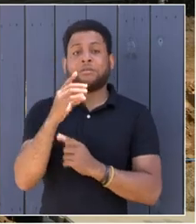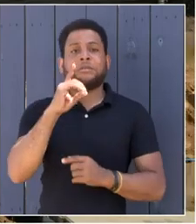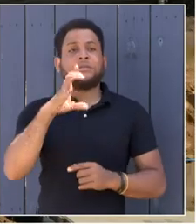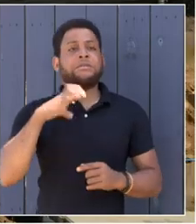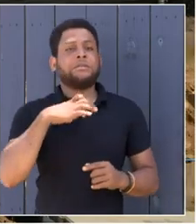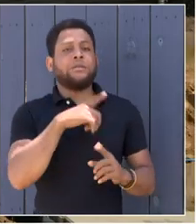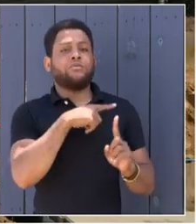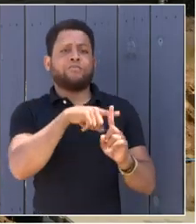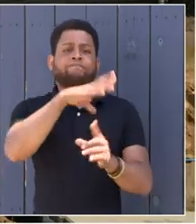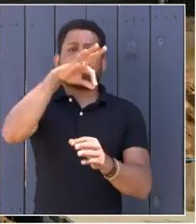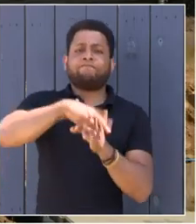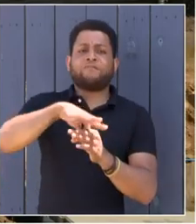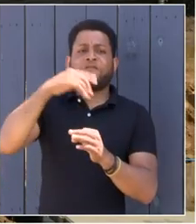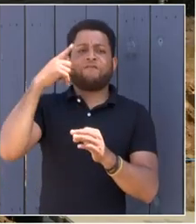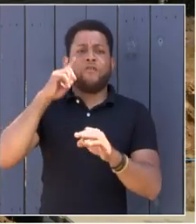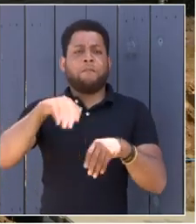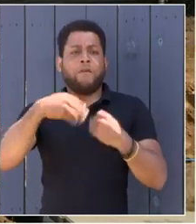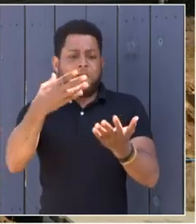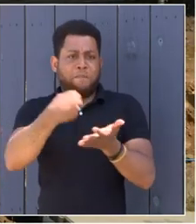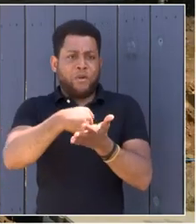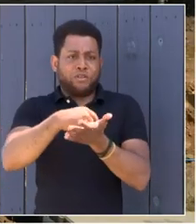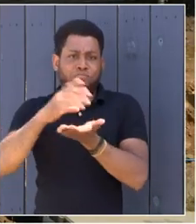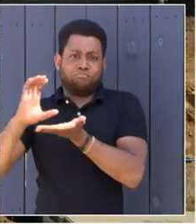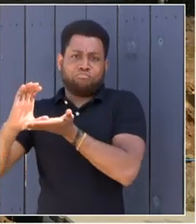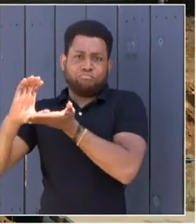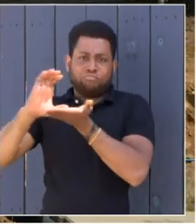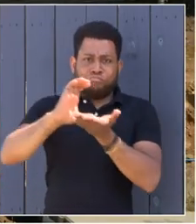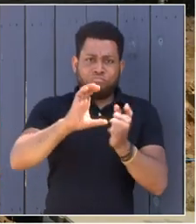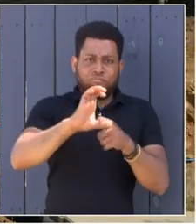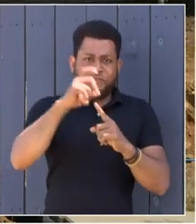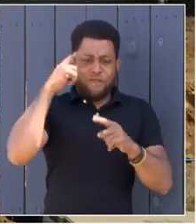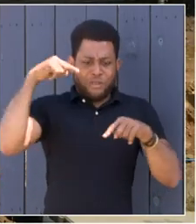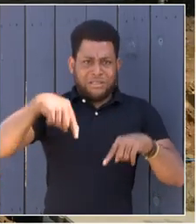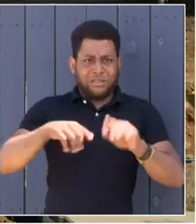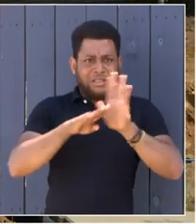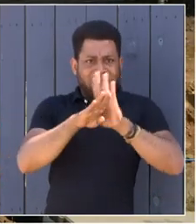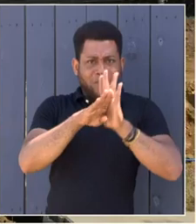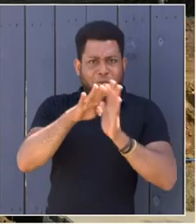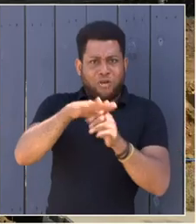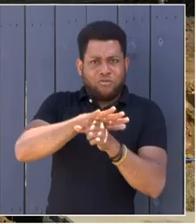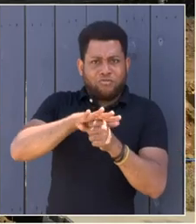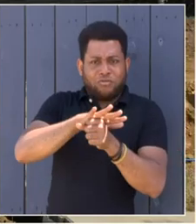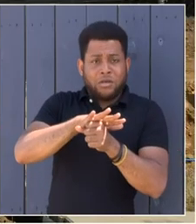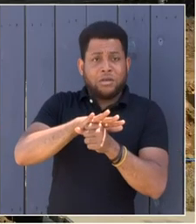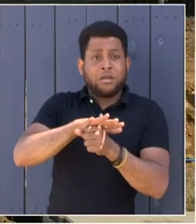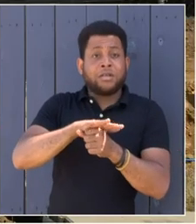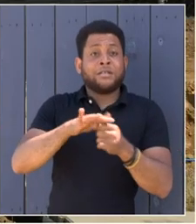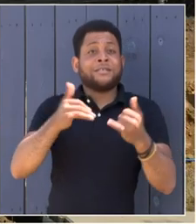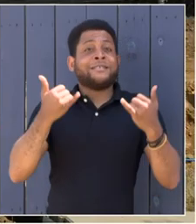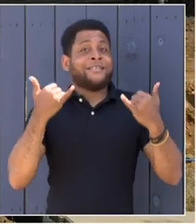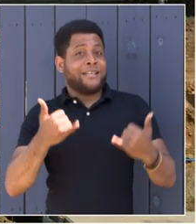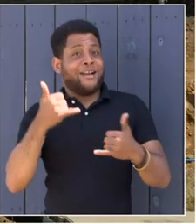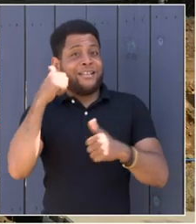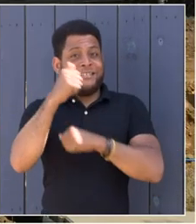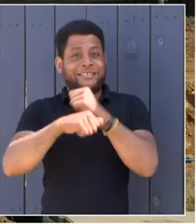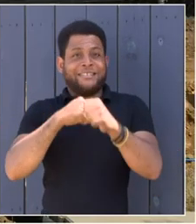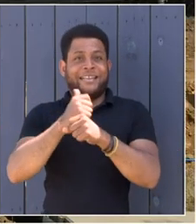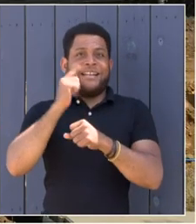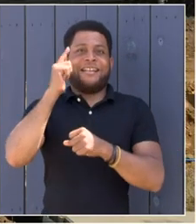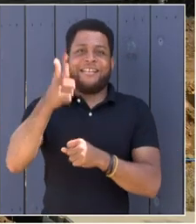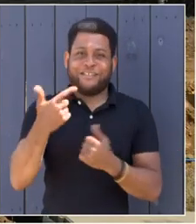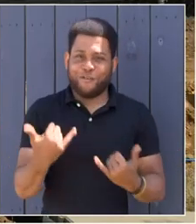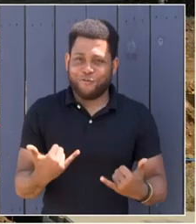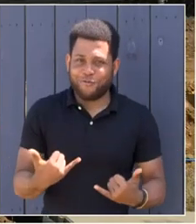increment financing proceeds to support this Skyland redevelopment. 10 years later, I'm happy to be here getting you all